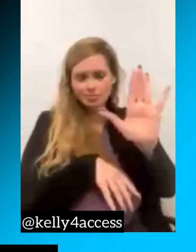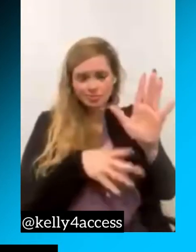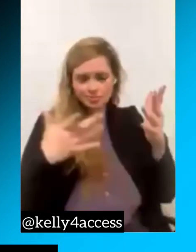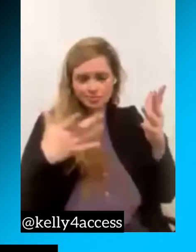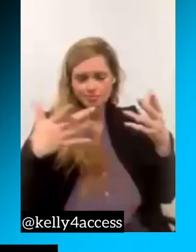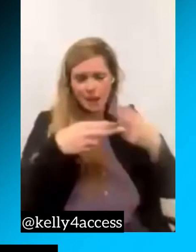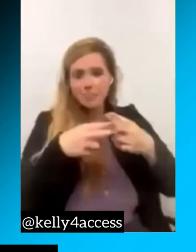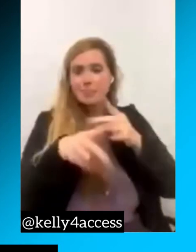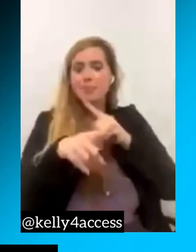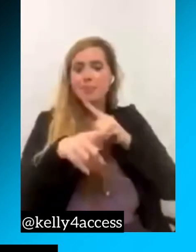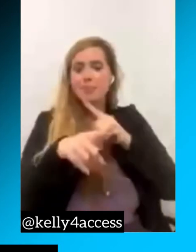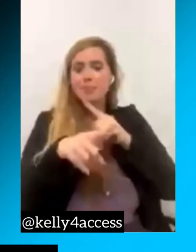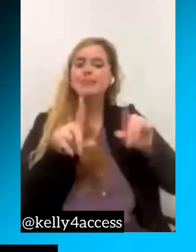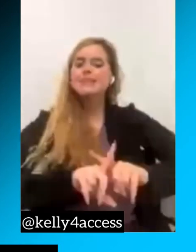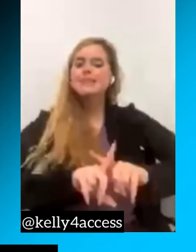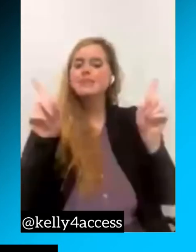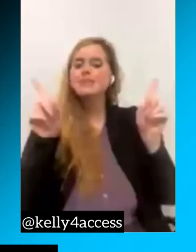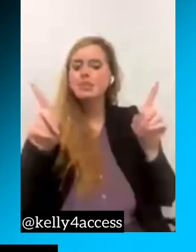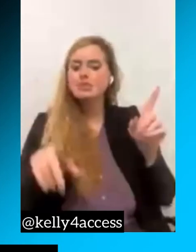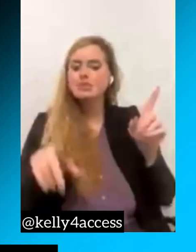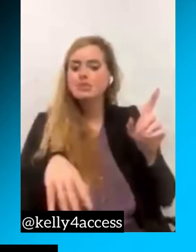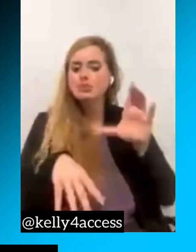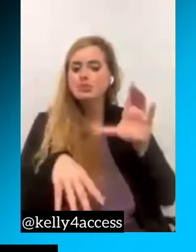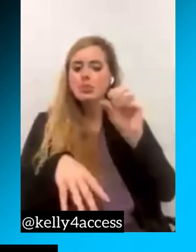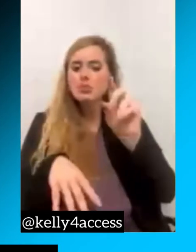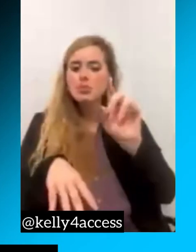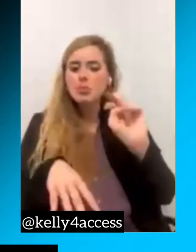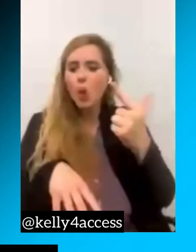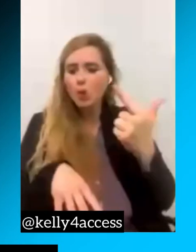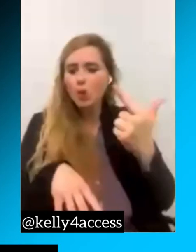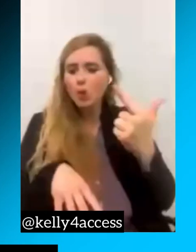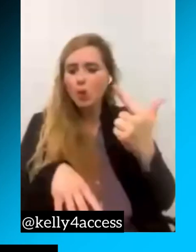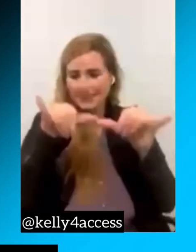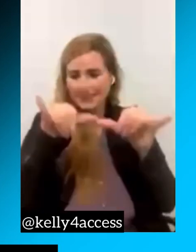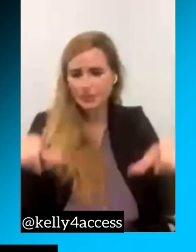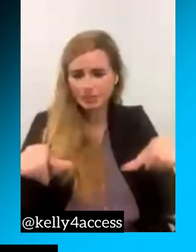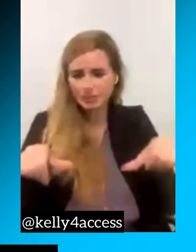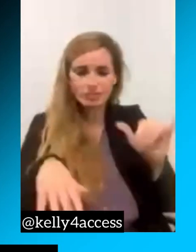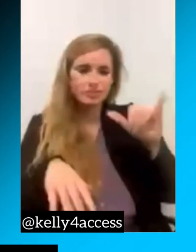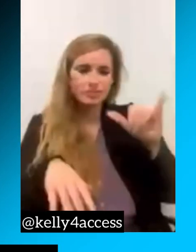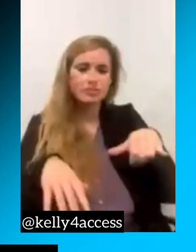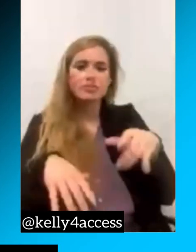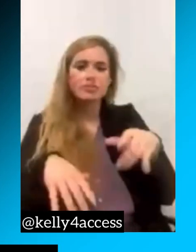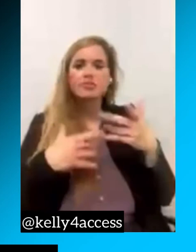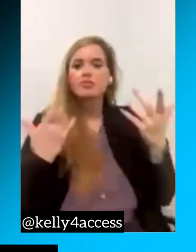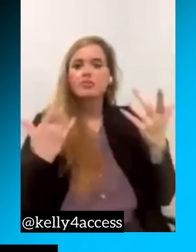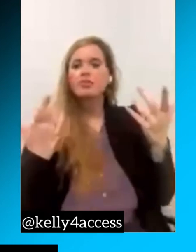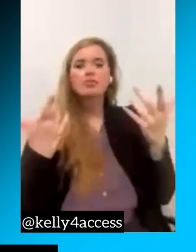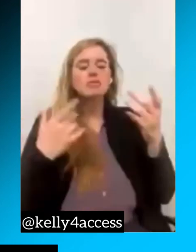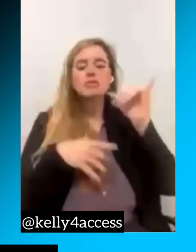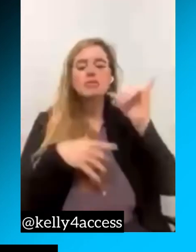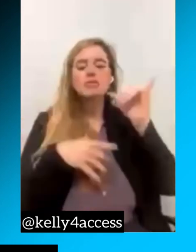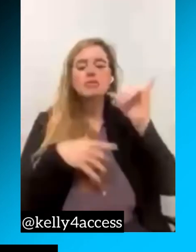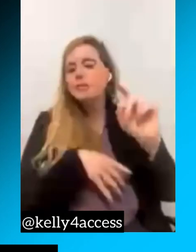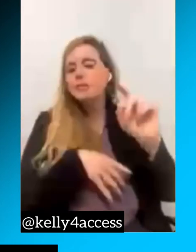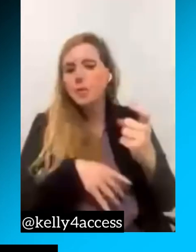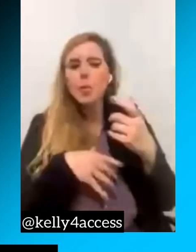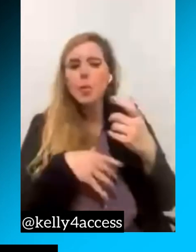different coding system. It's basically a coding system for diagnosing and insurance, and it's just